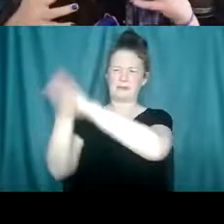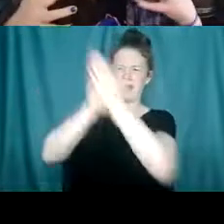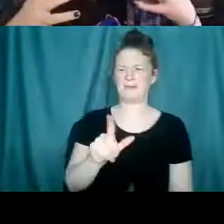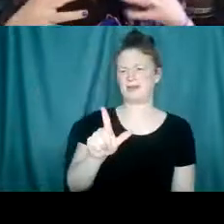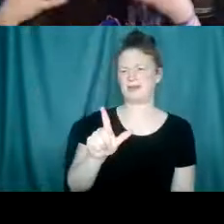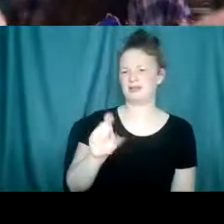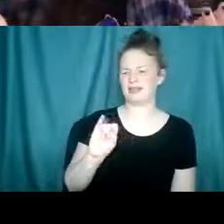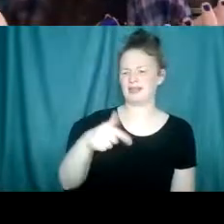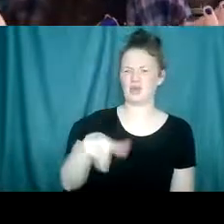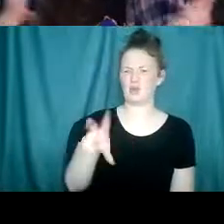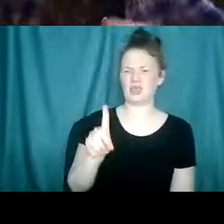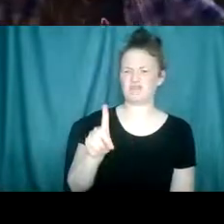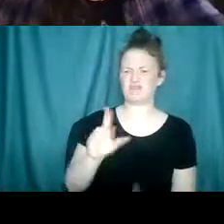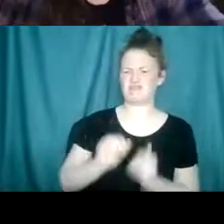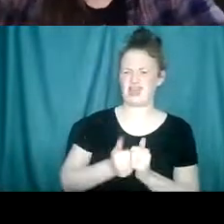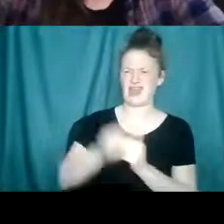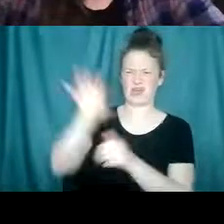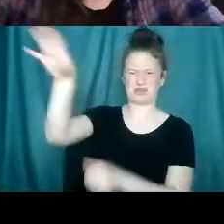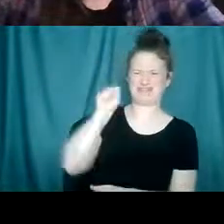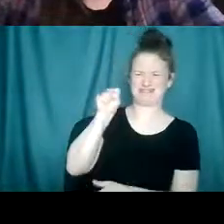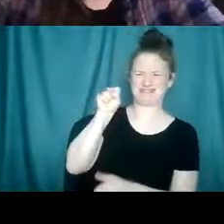do you even get it out of the air in the first place?